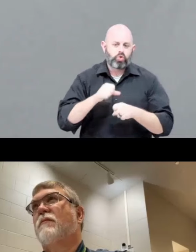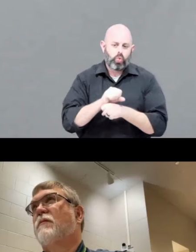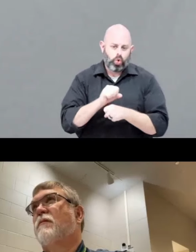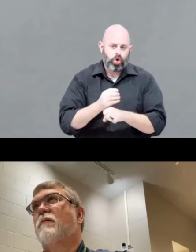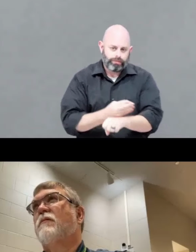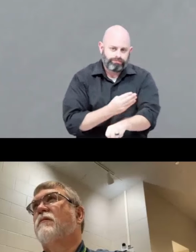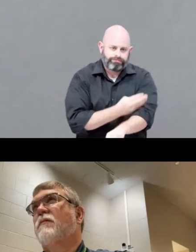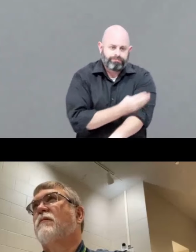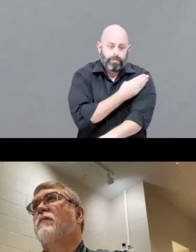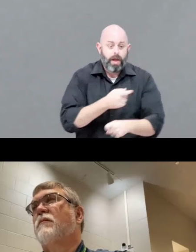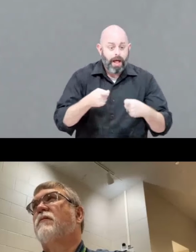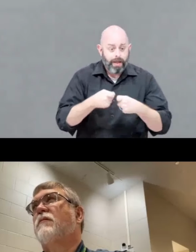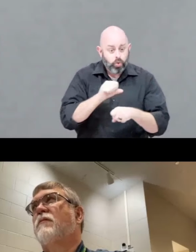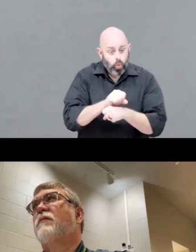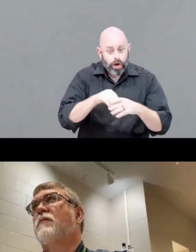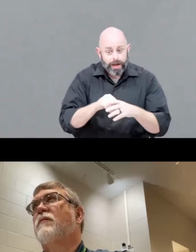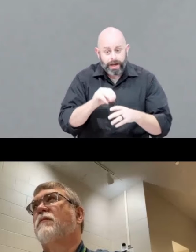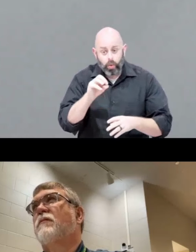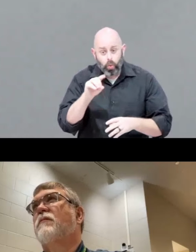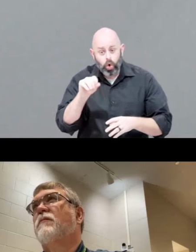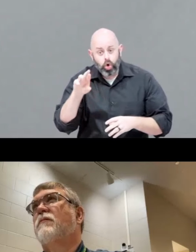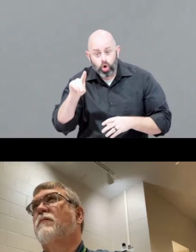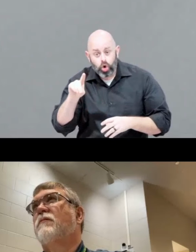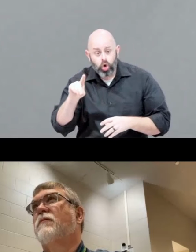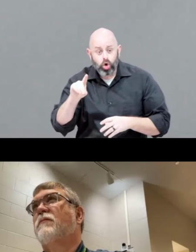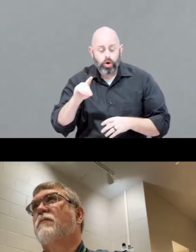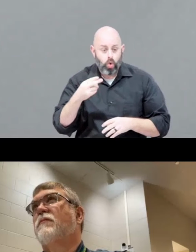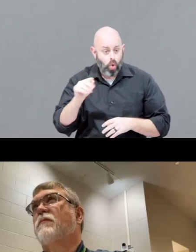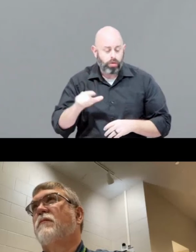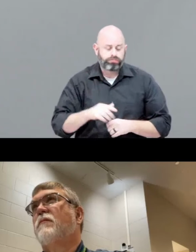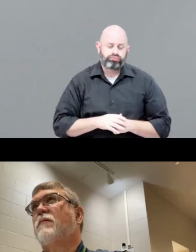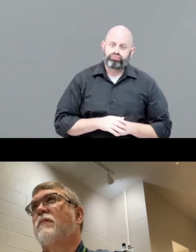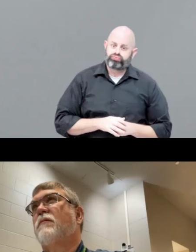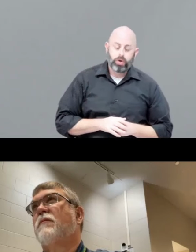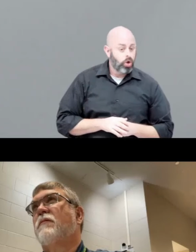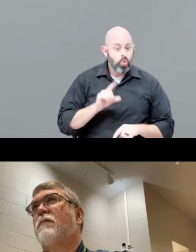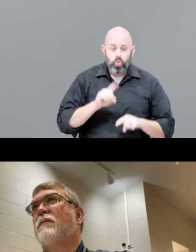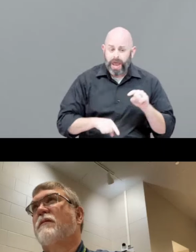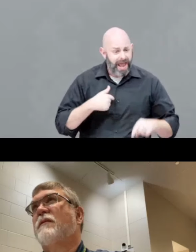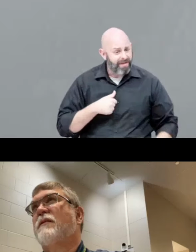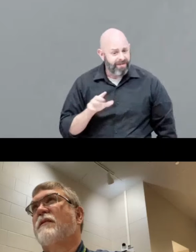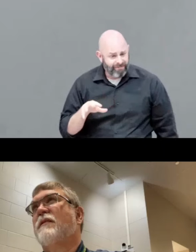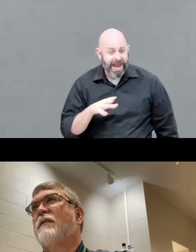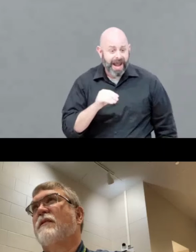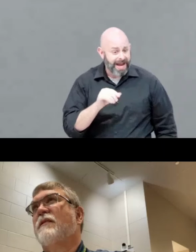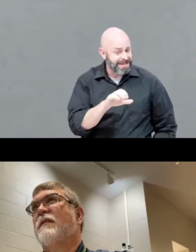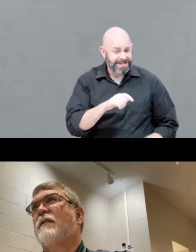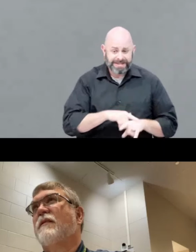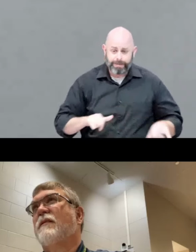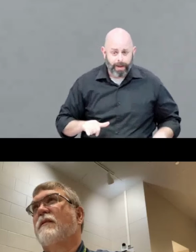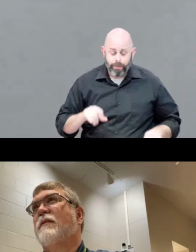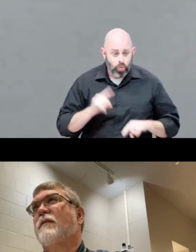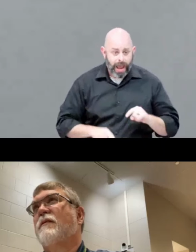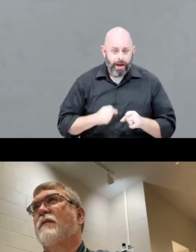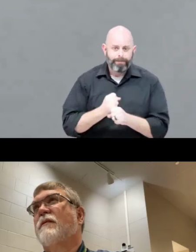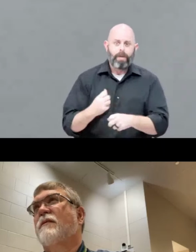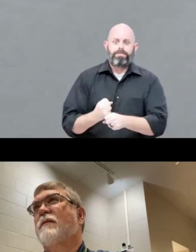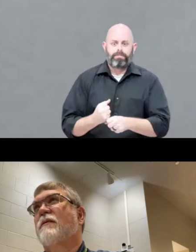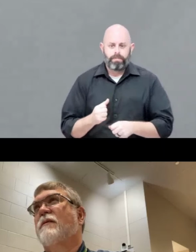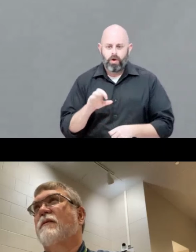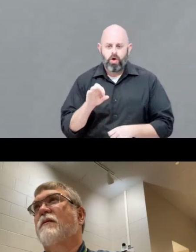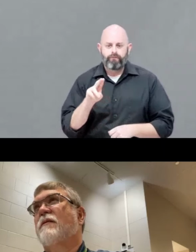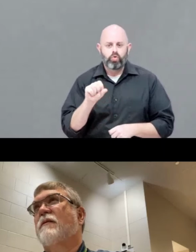The electrical work in Woodard, perfect example. You can't run a fan and an air conditioning at the same time without blowing a fuse on the